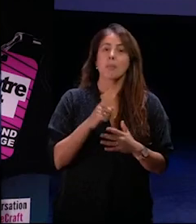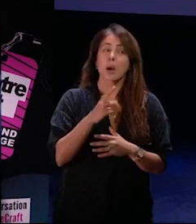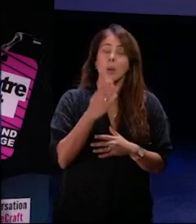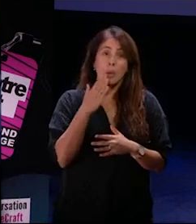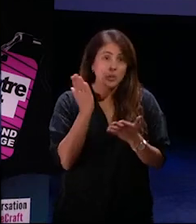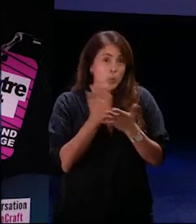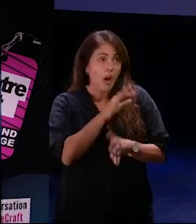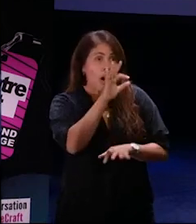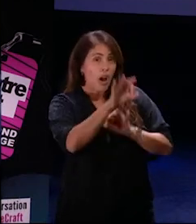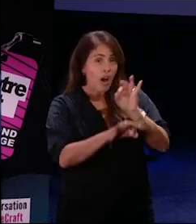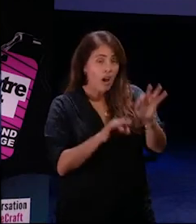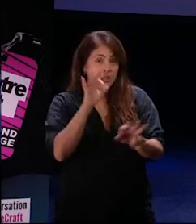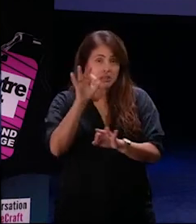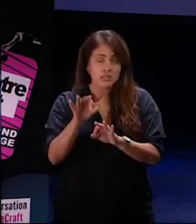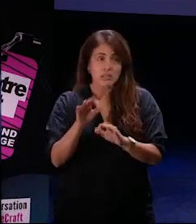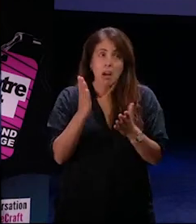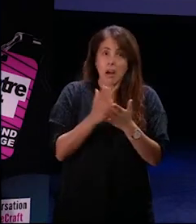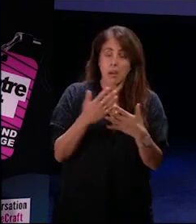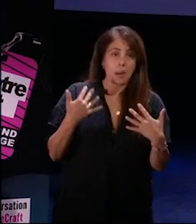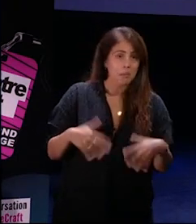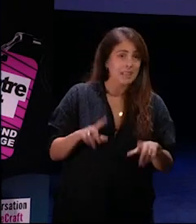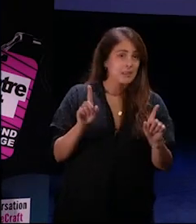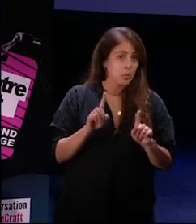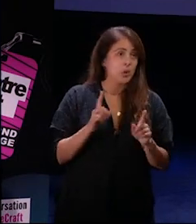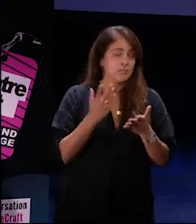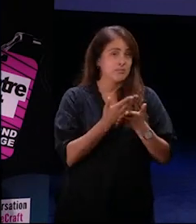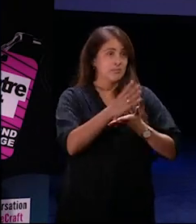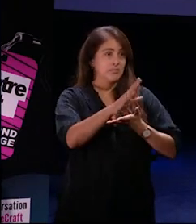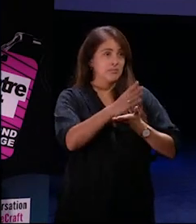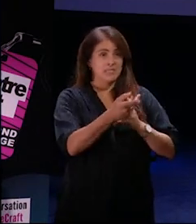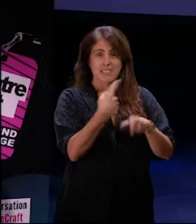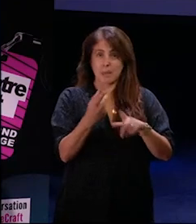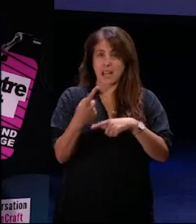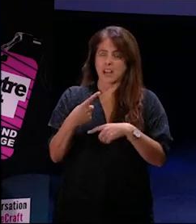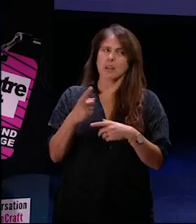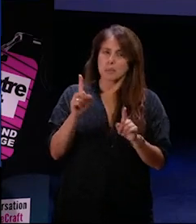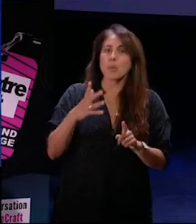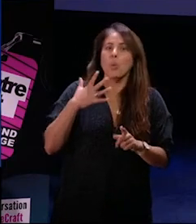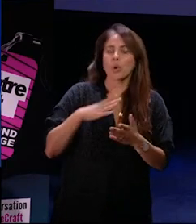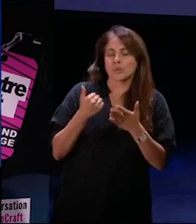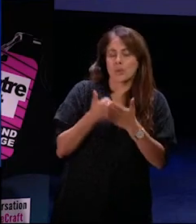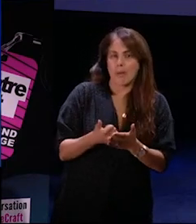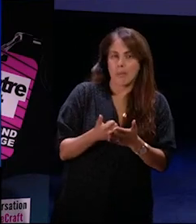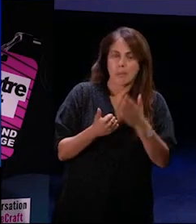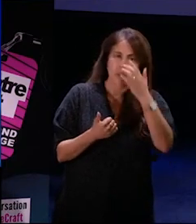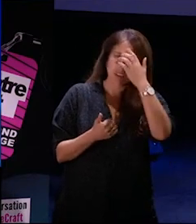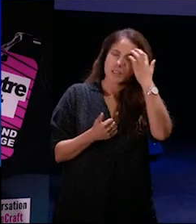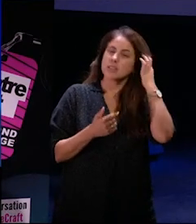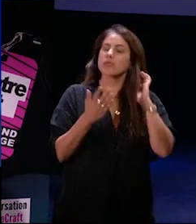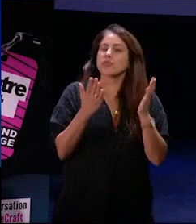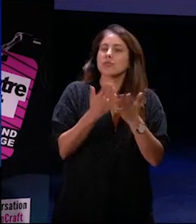ask what people will give, and they do like to help. And I think it's just the